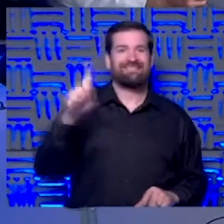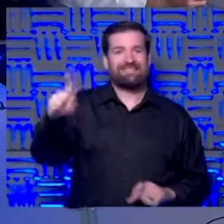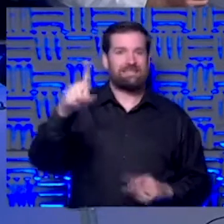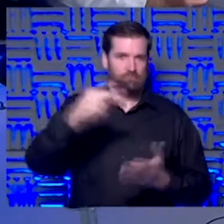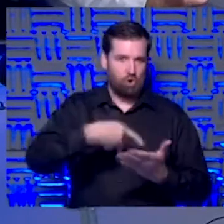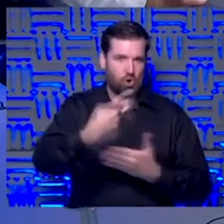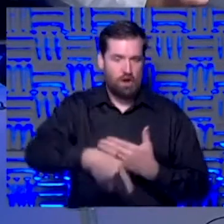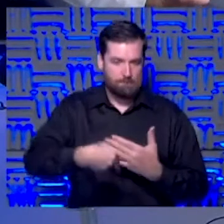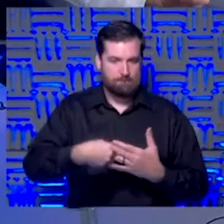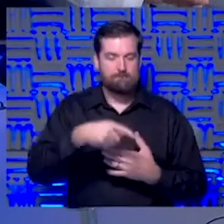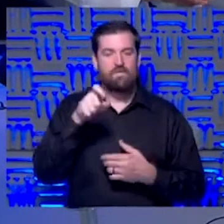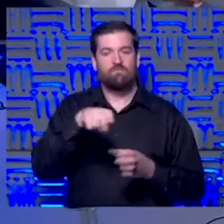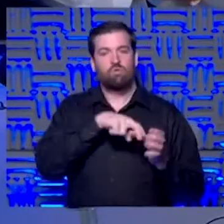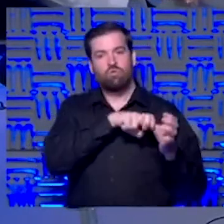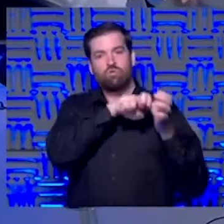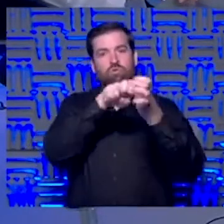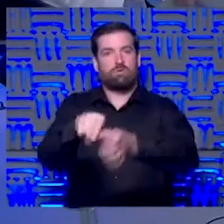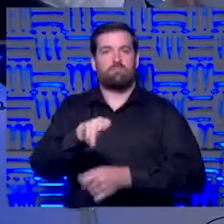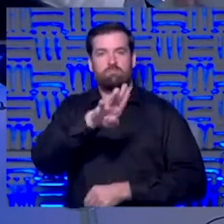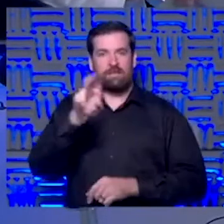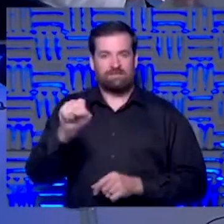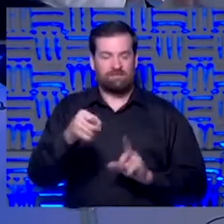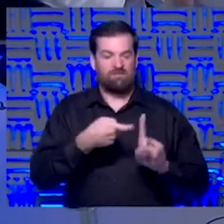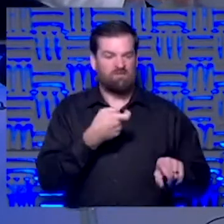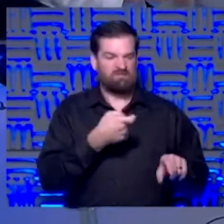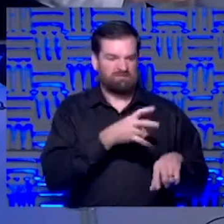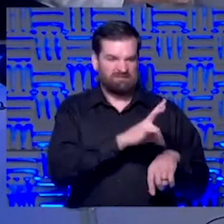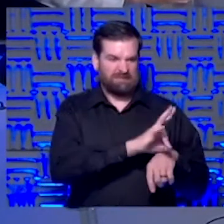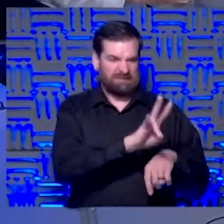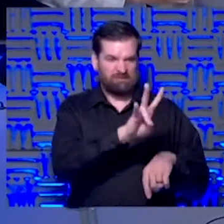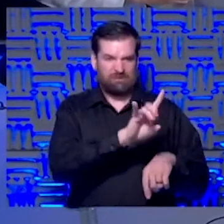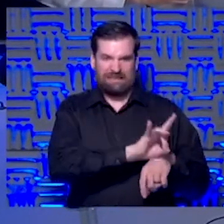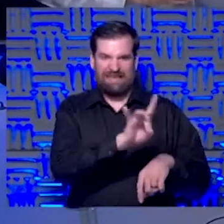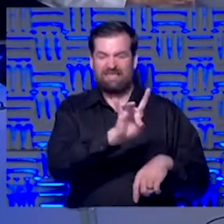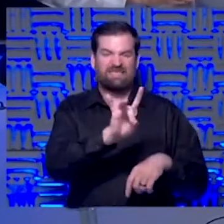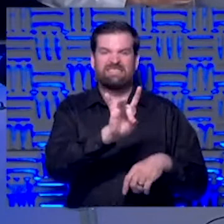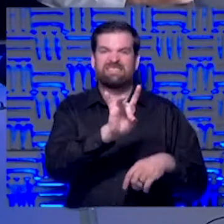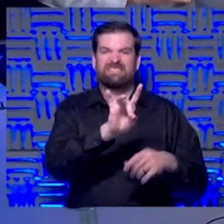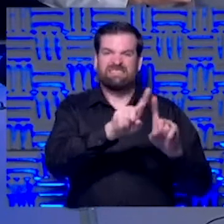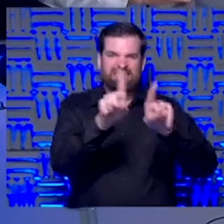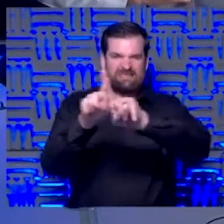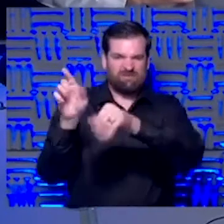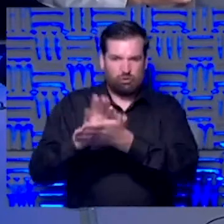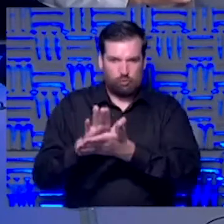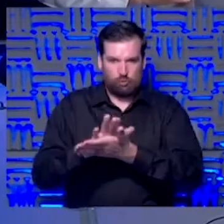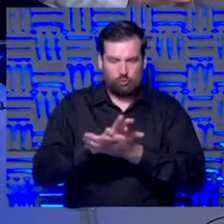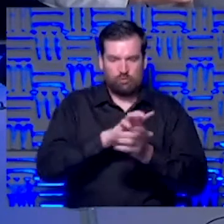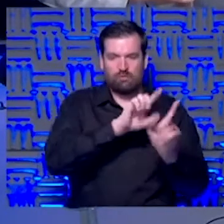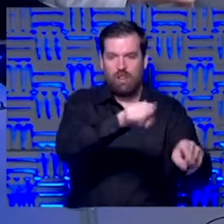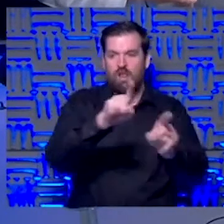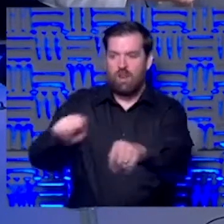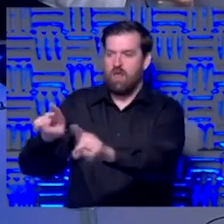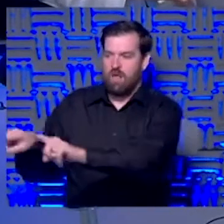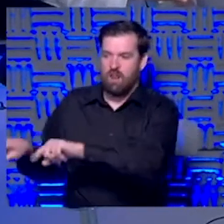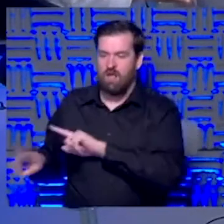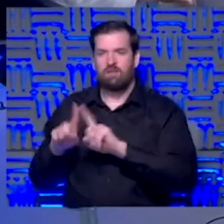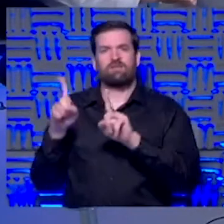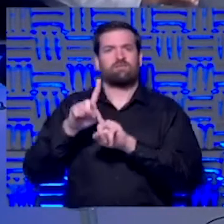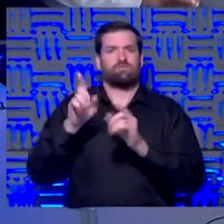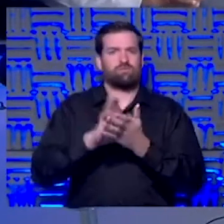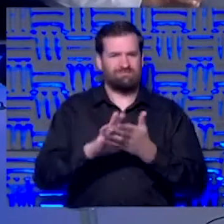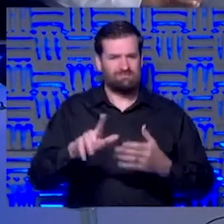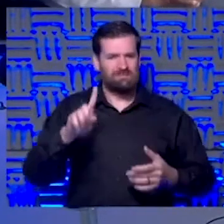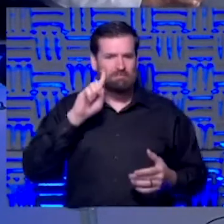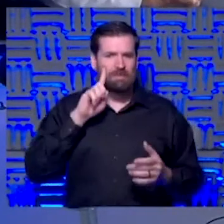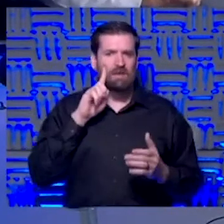They have to bus the students from 7 or 8 schools in the center daily. Each day is a different grade level. He thinks that's